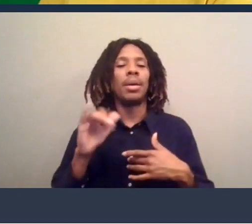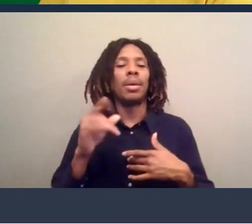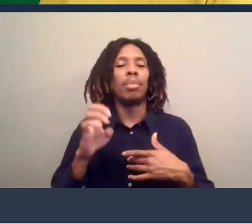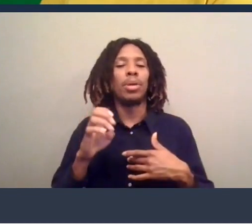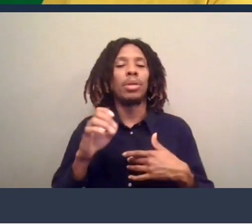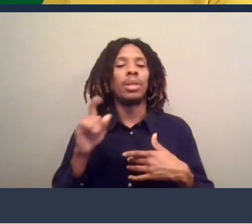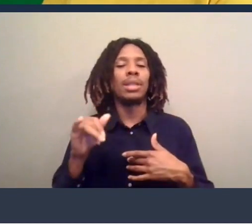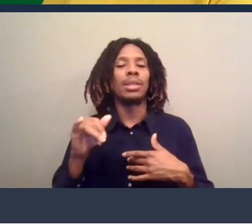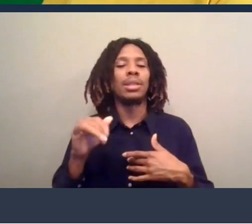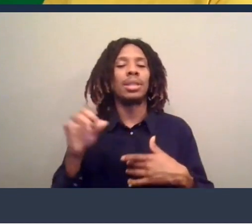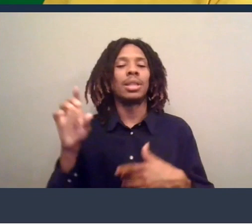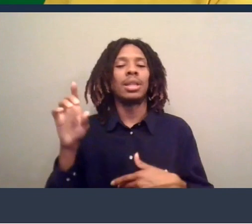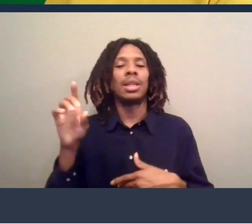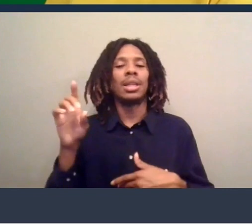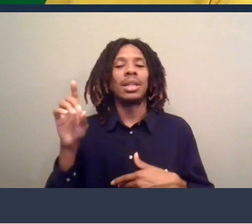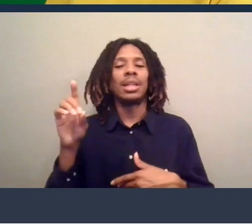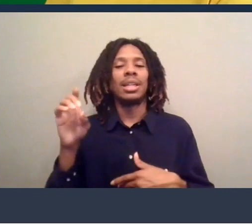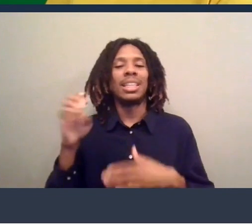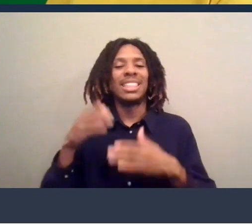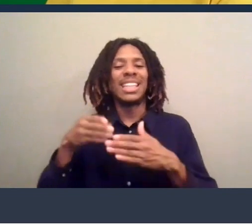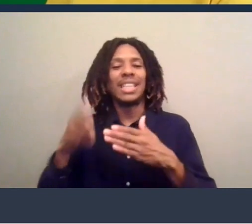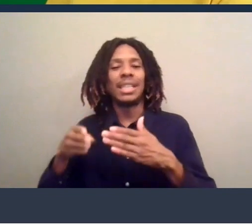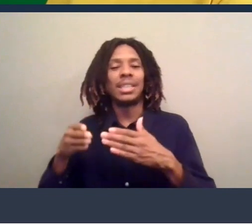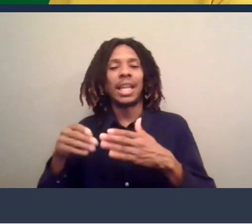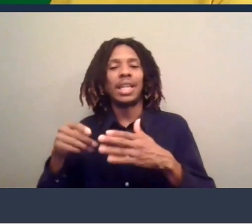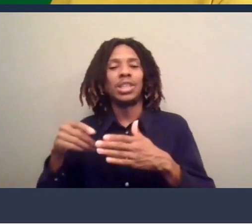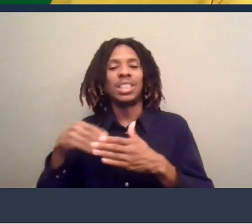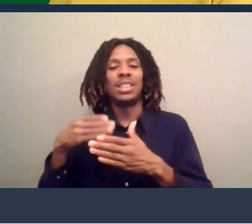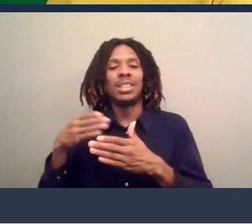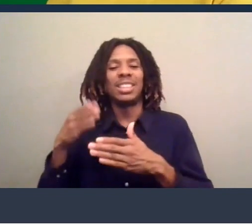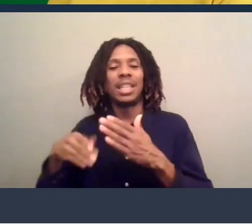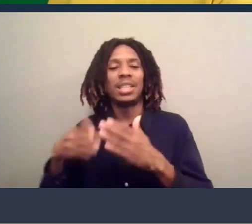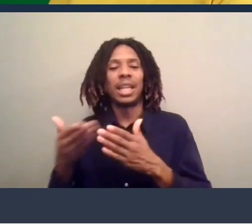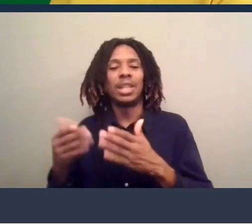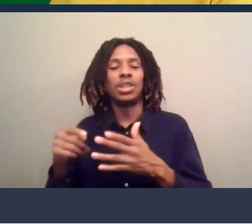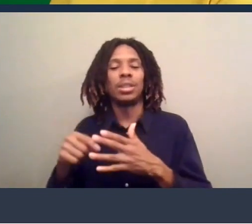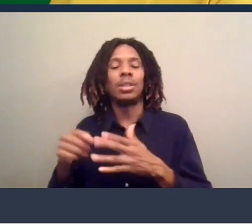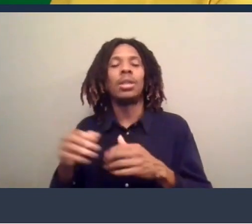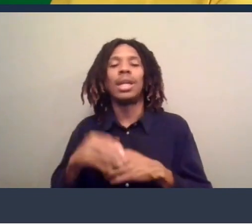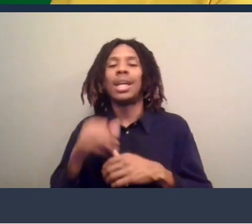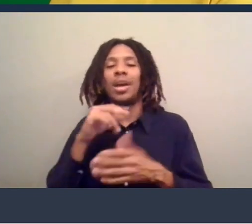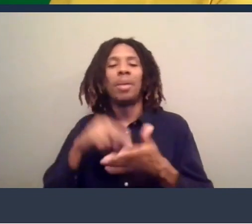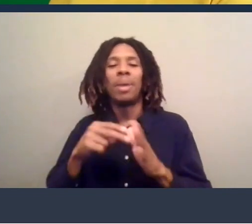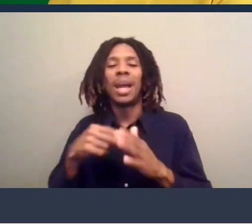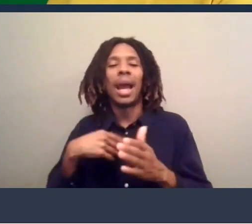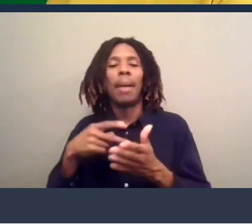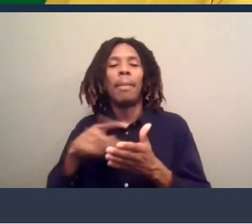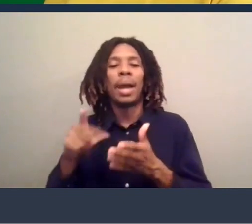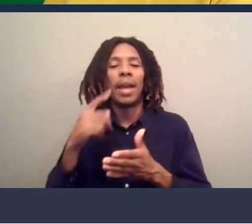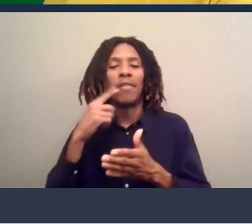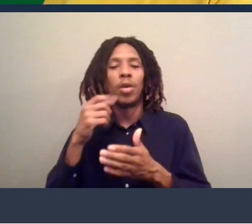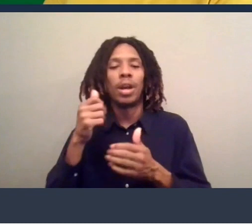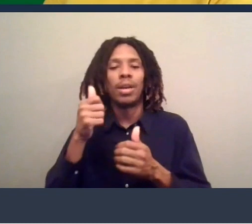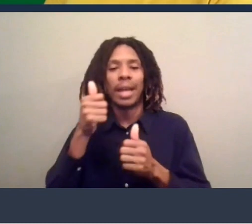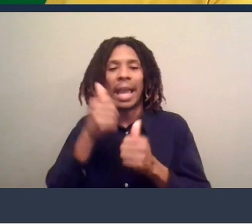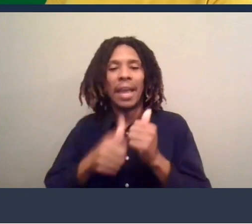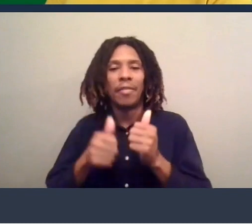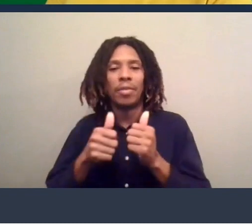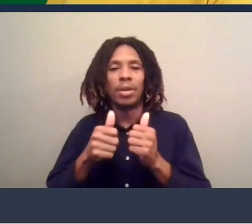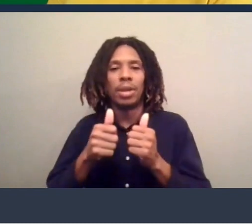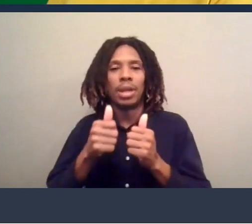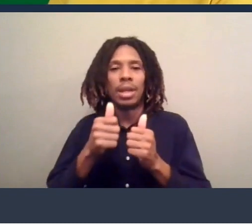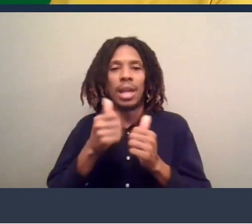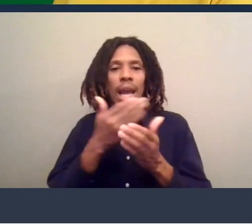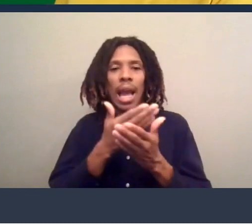destination within my bucket, that doesn't necessarily mean that I'm paying for every single object to go